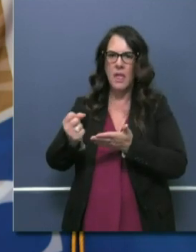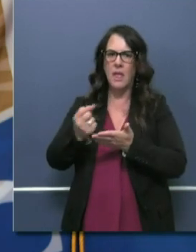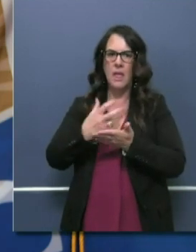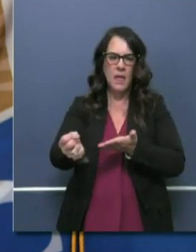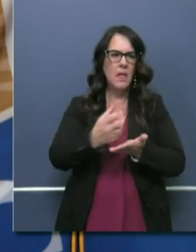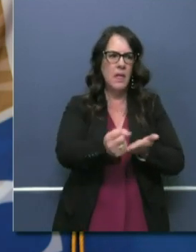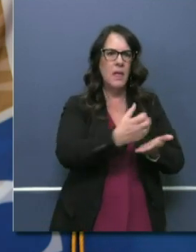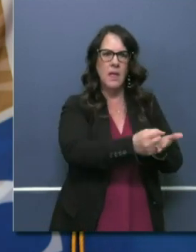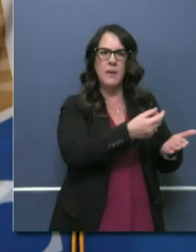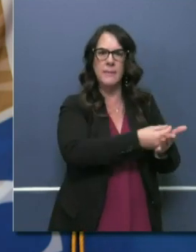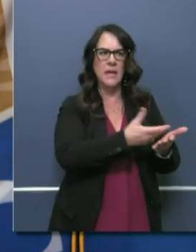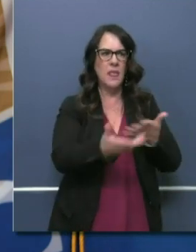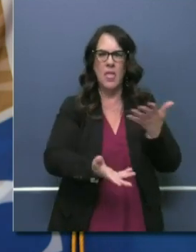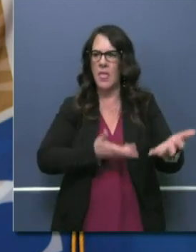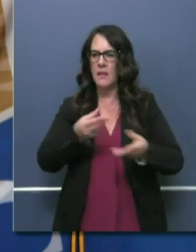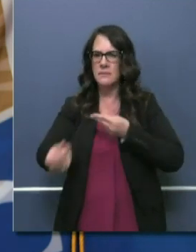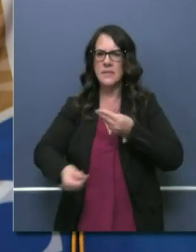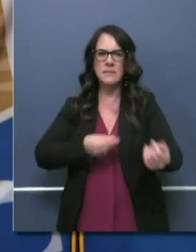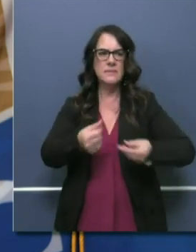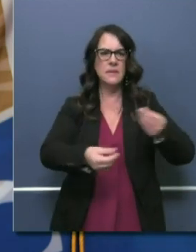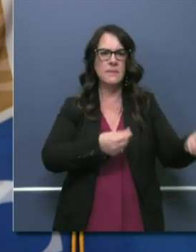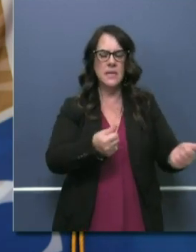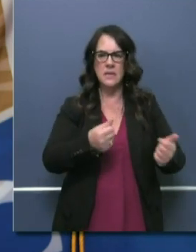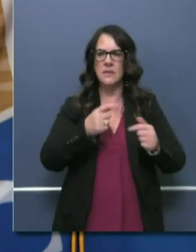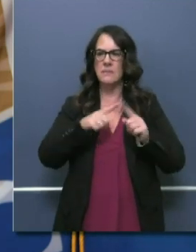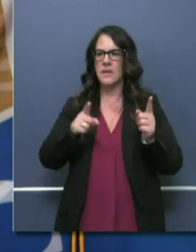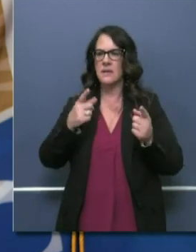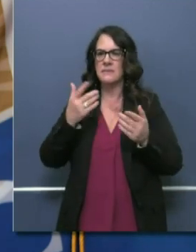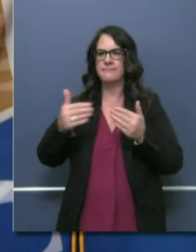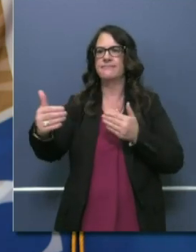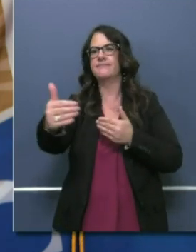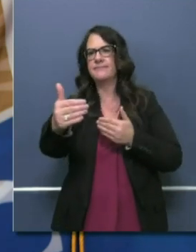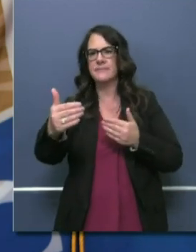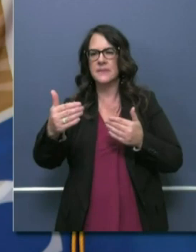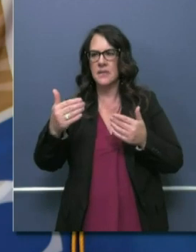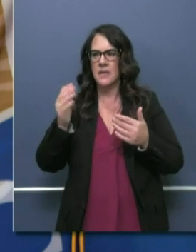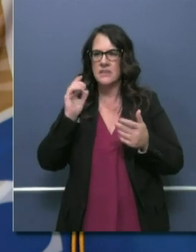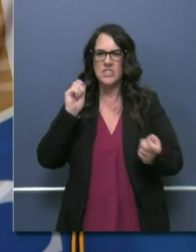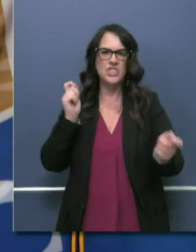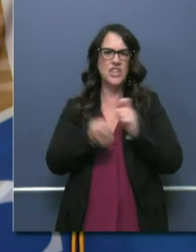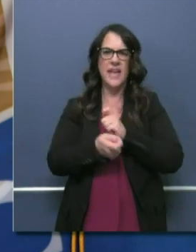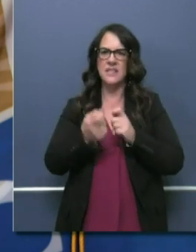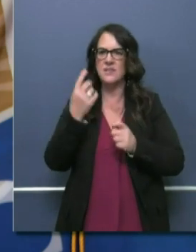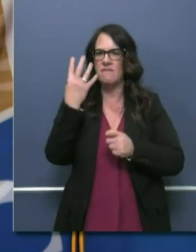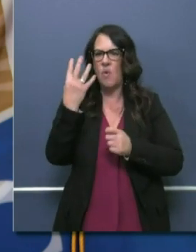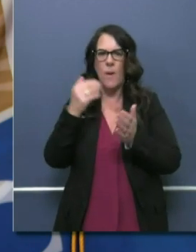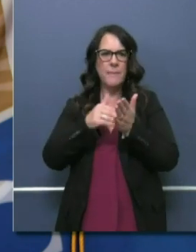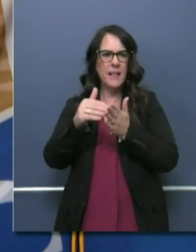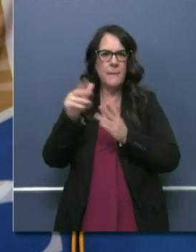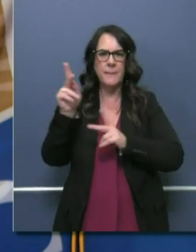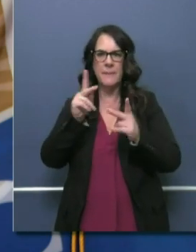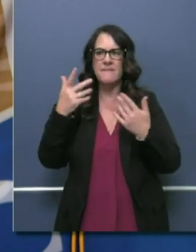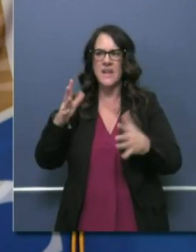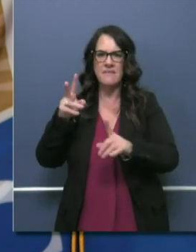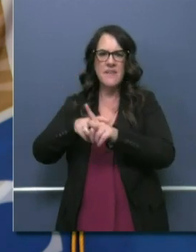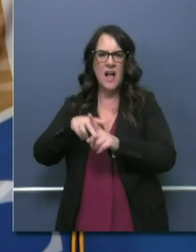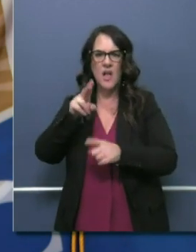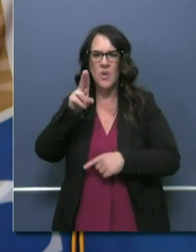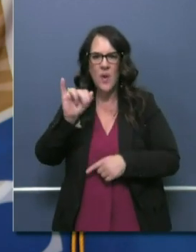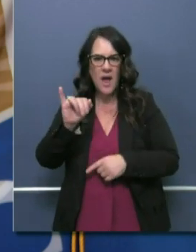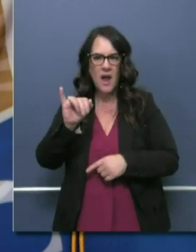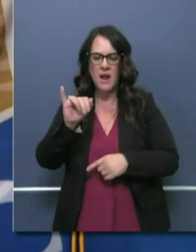obligations over a multi-year period. Just like that, conditions have radically changed. Over 4 million people have filed for unemployment